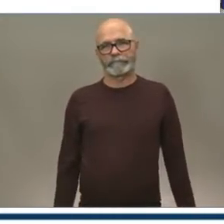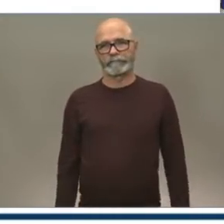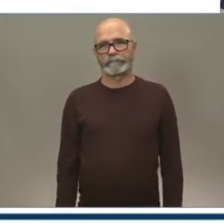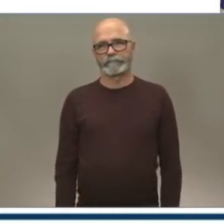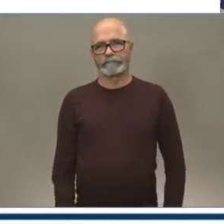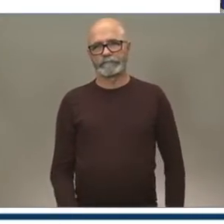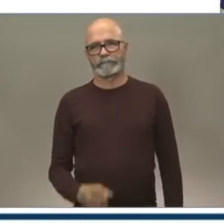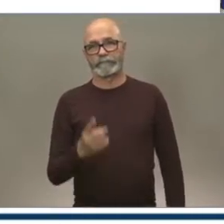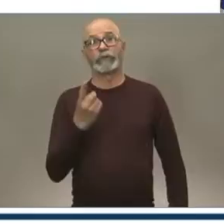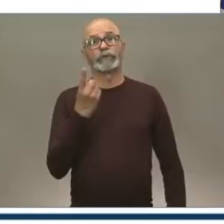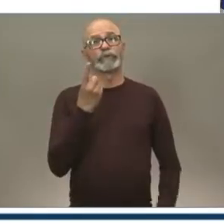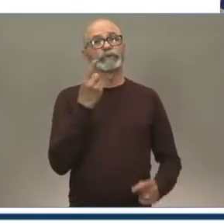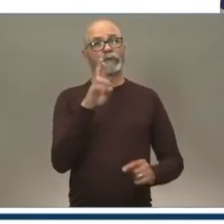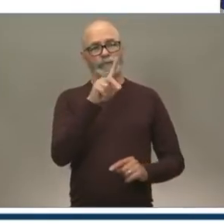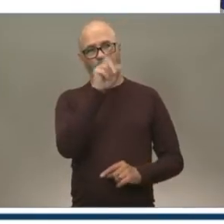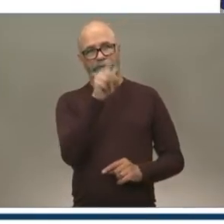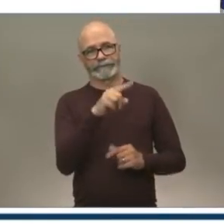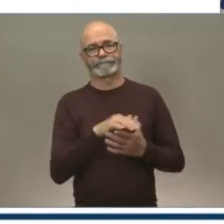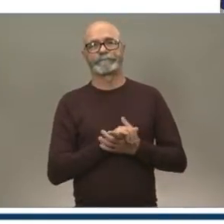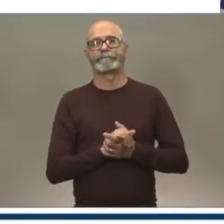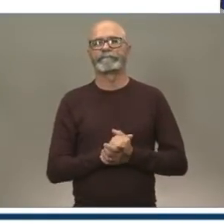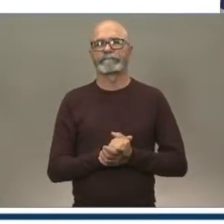more on the new mask